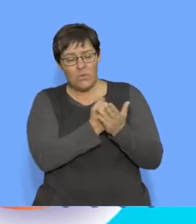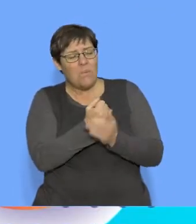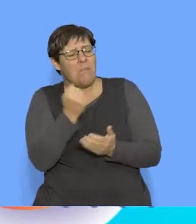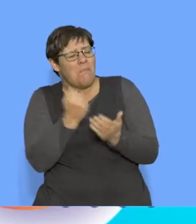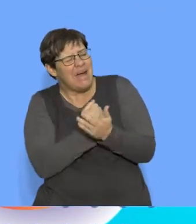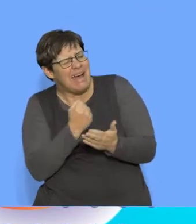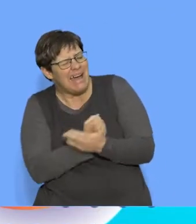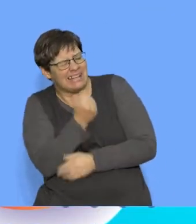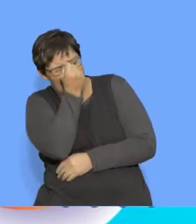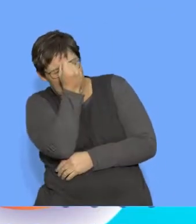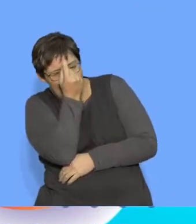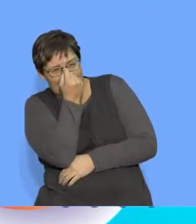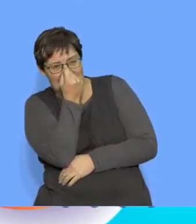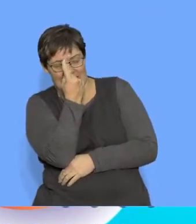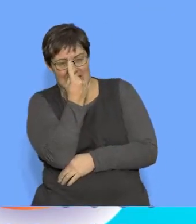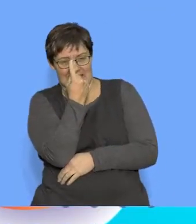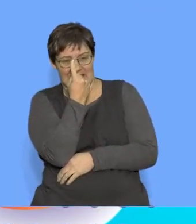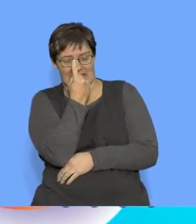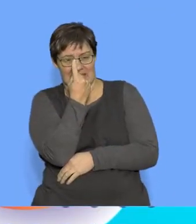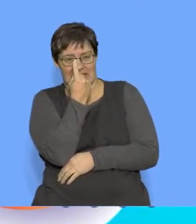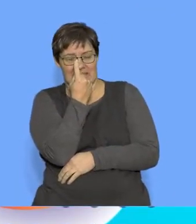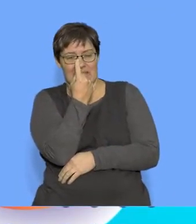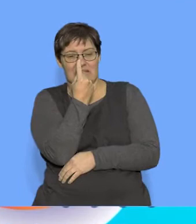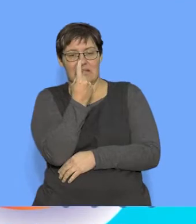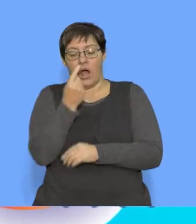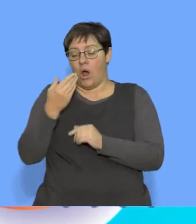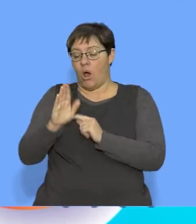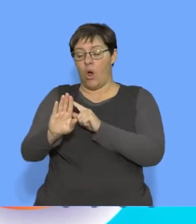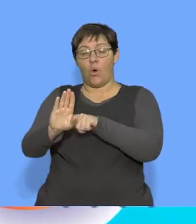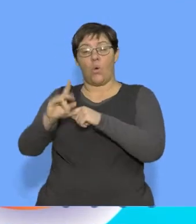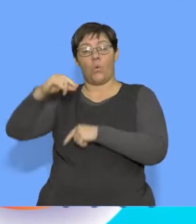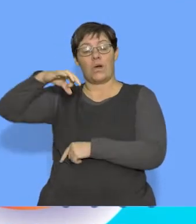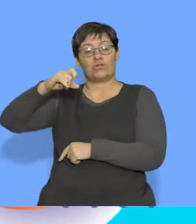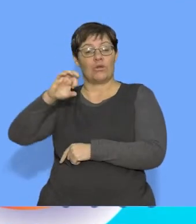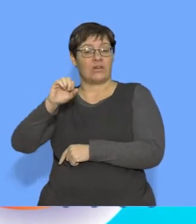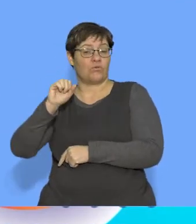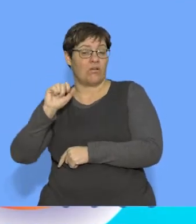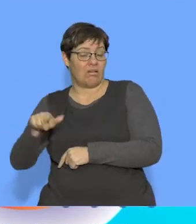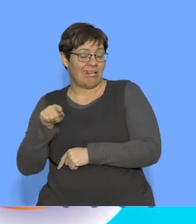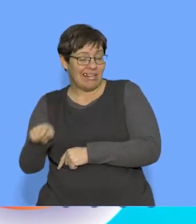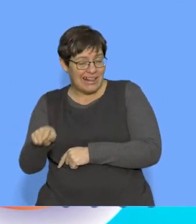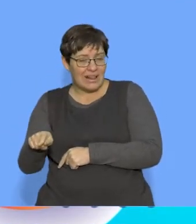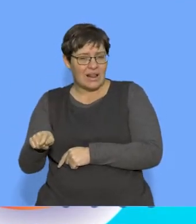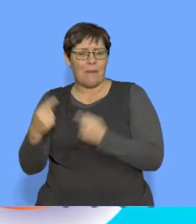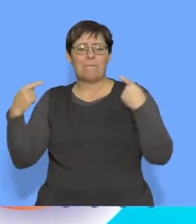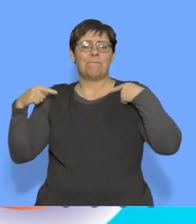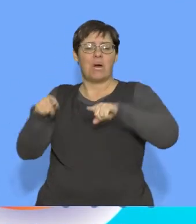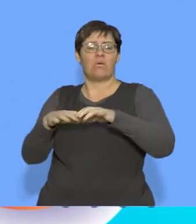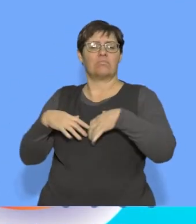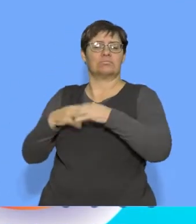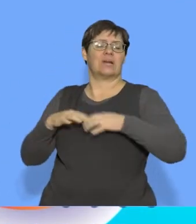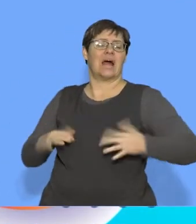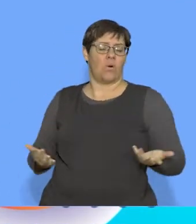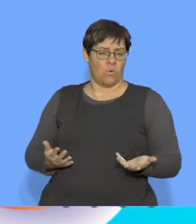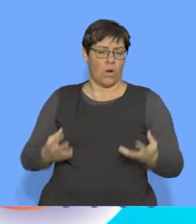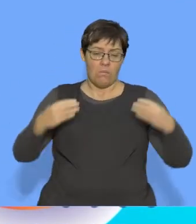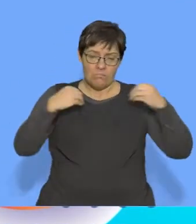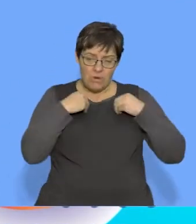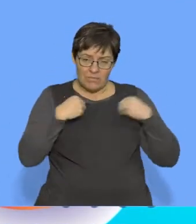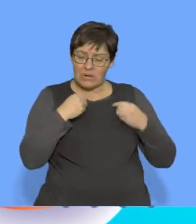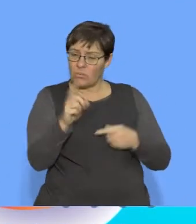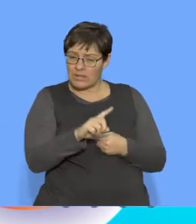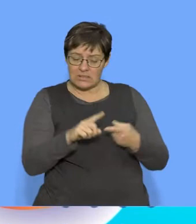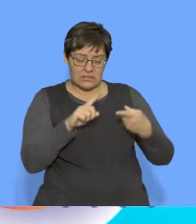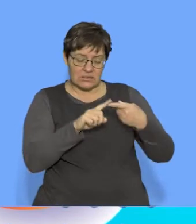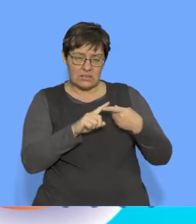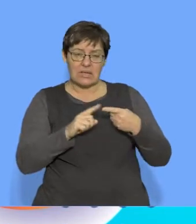you understand what will make the quadrilateral to be a parallelogram, right? And one of those